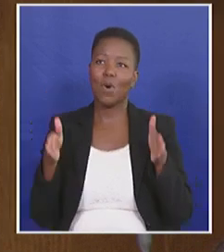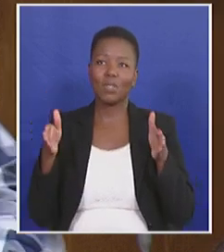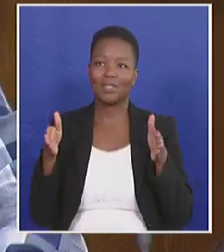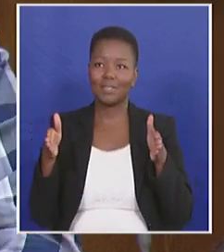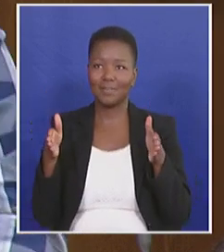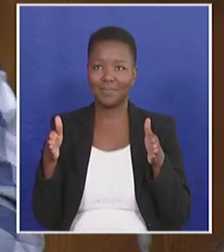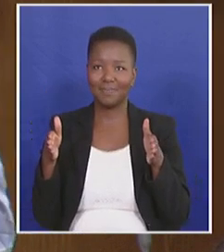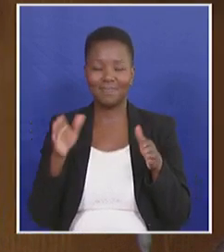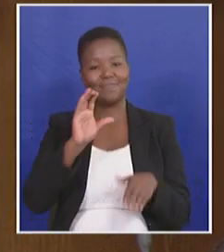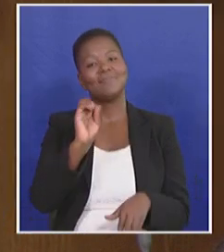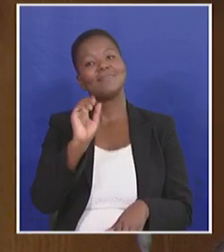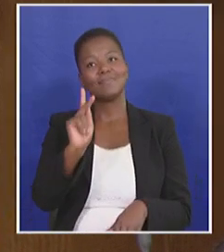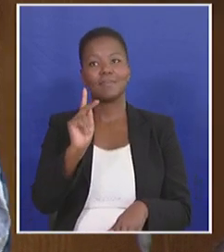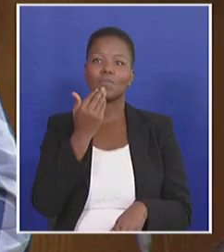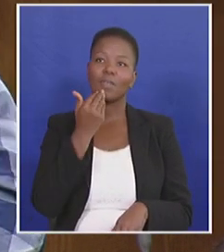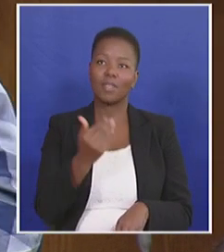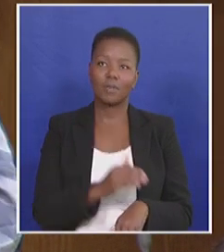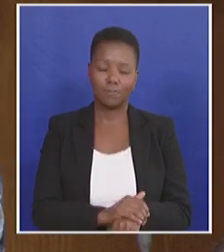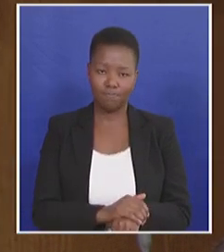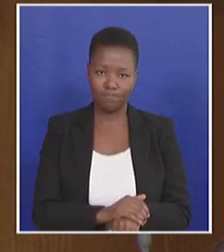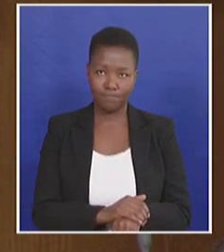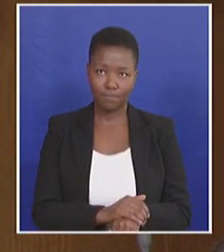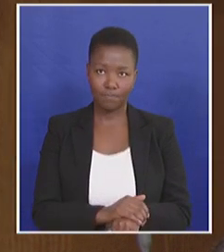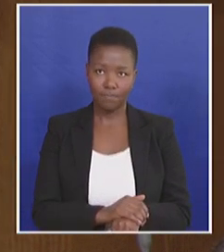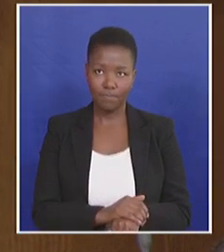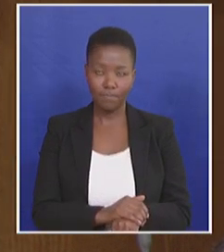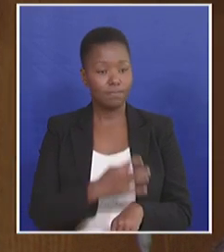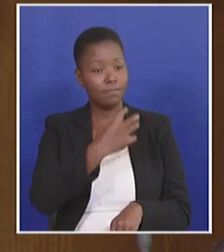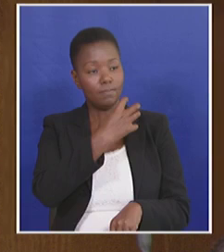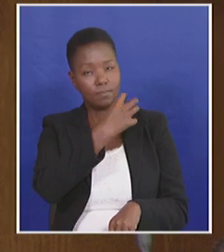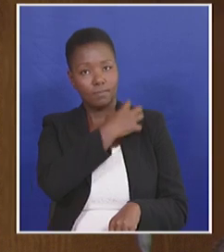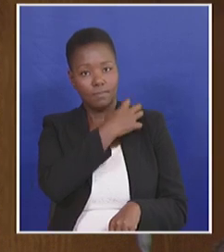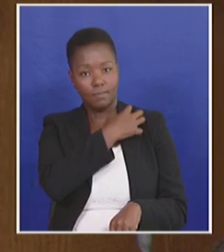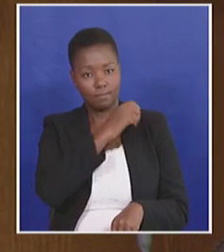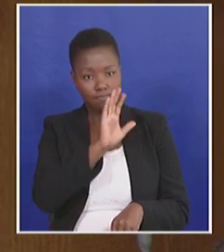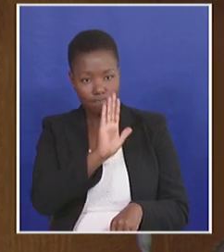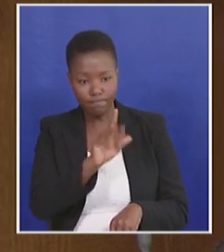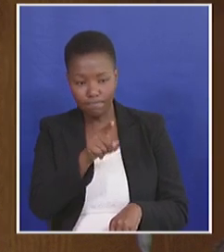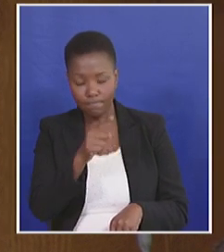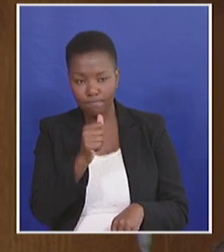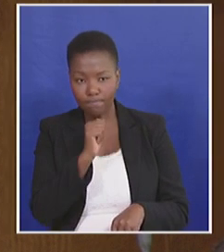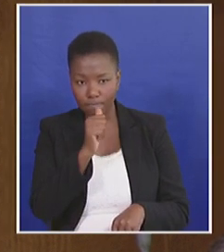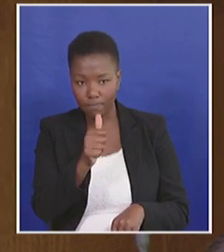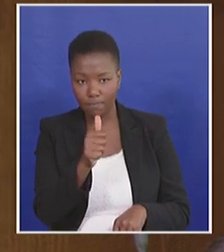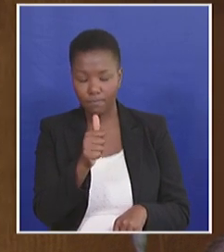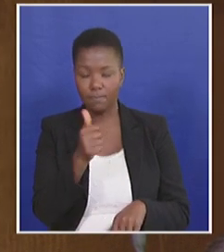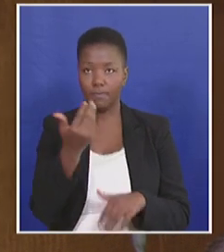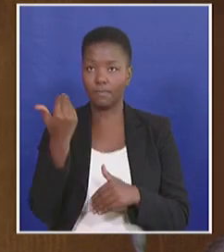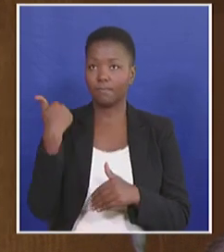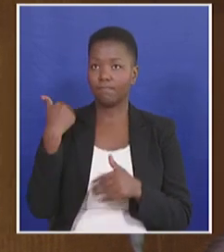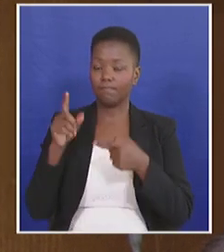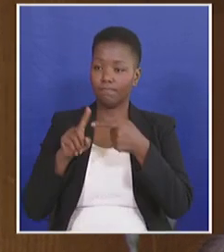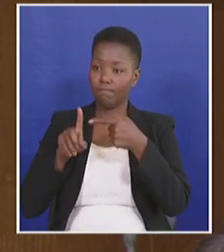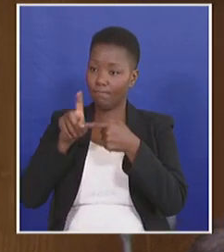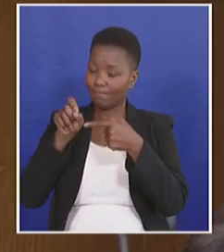member. very much. The minister, Chair, says, in the question,